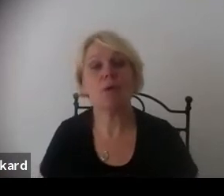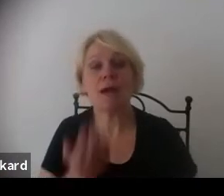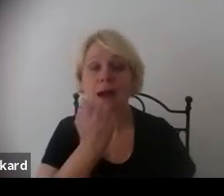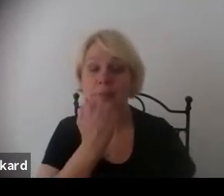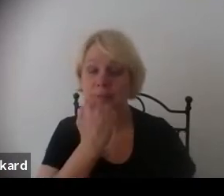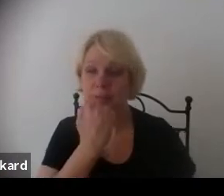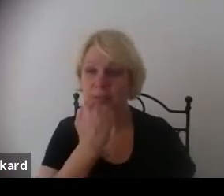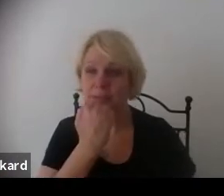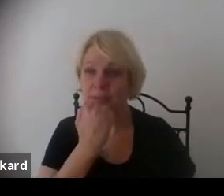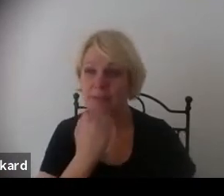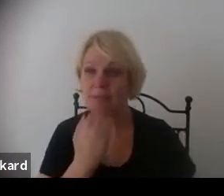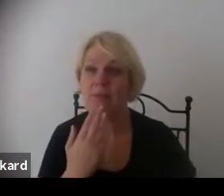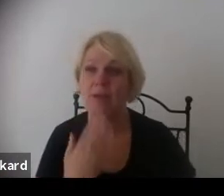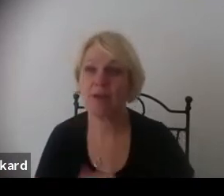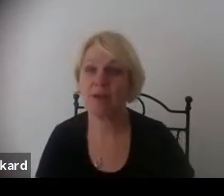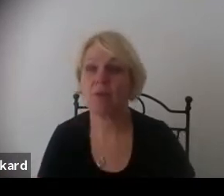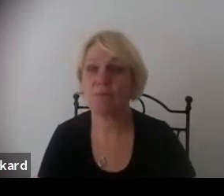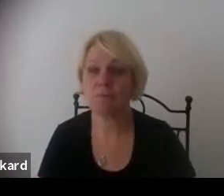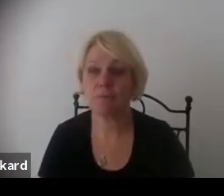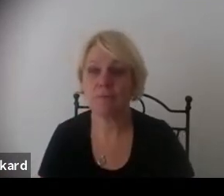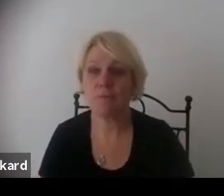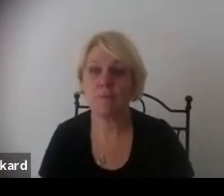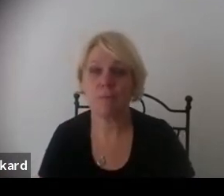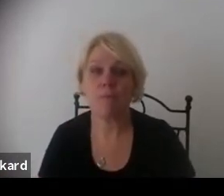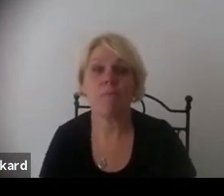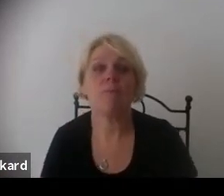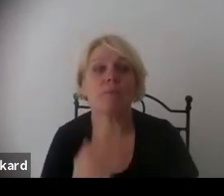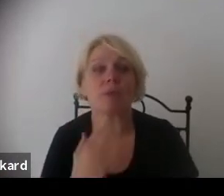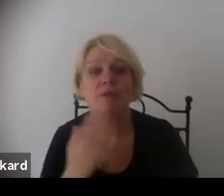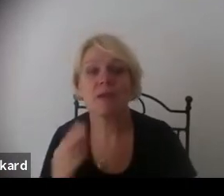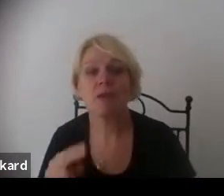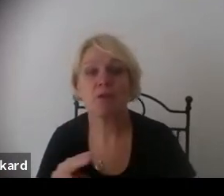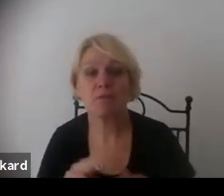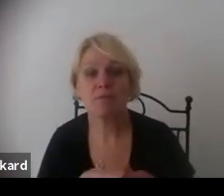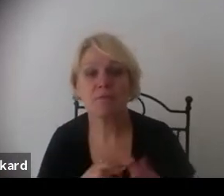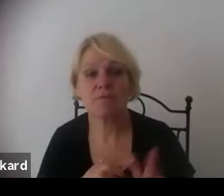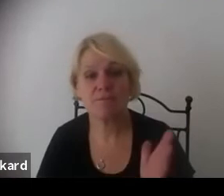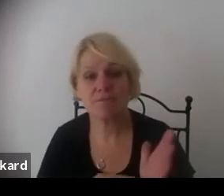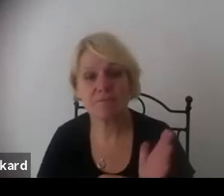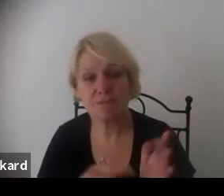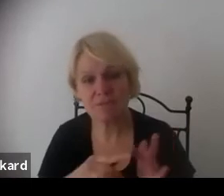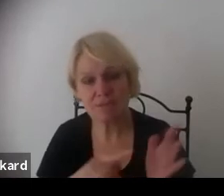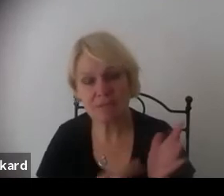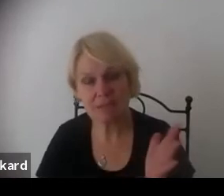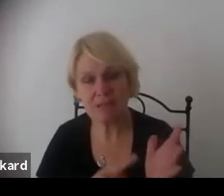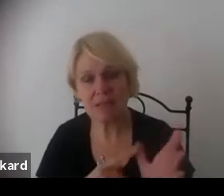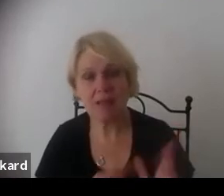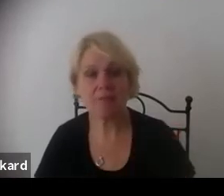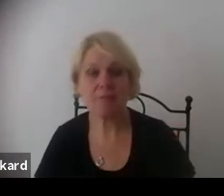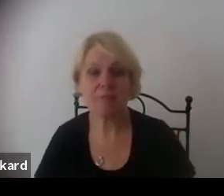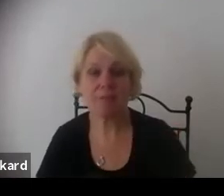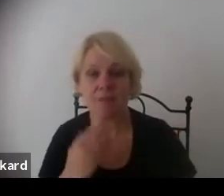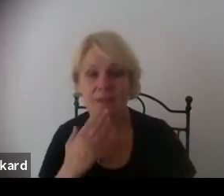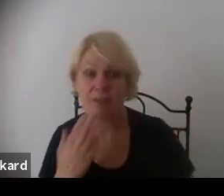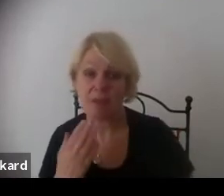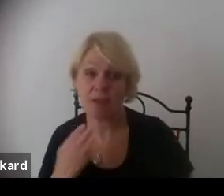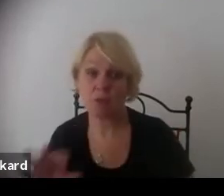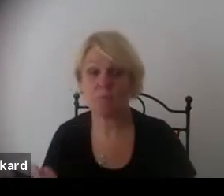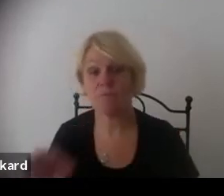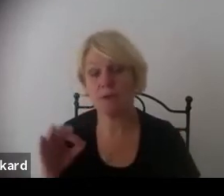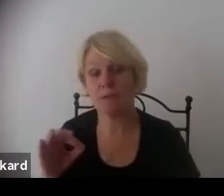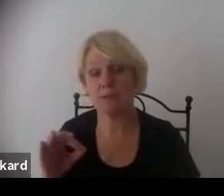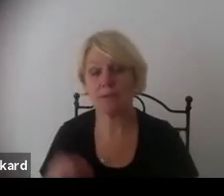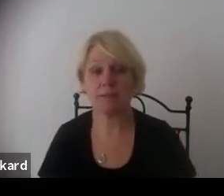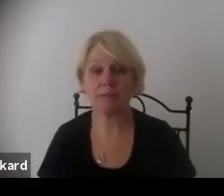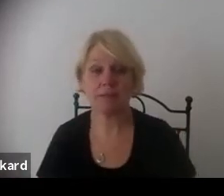you. Thanks very much, Priscilla, and thank you for inviting us to come along today. We hope this will be